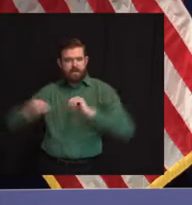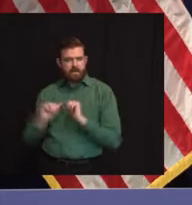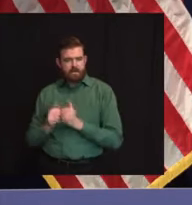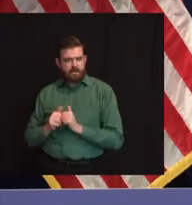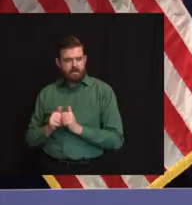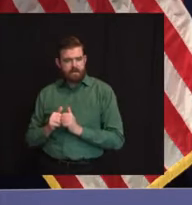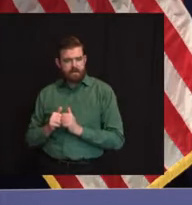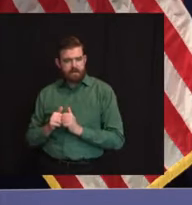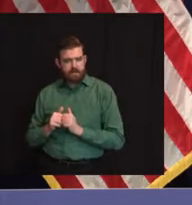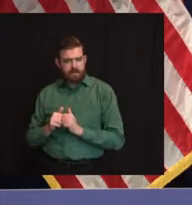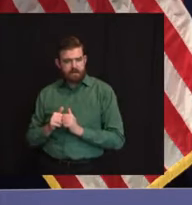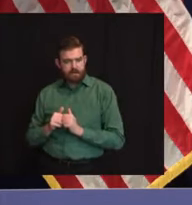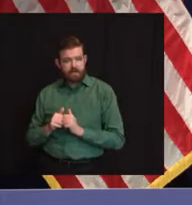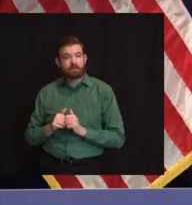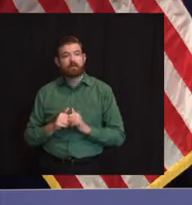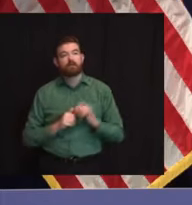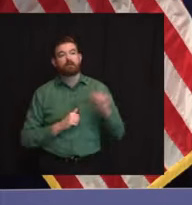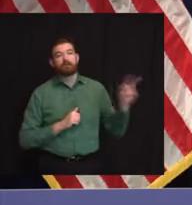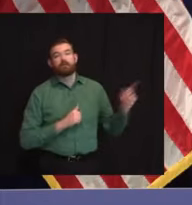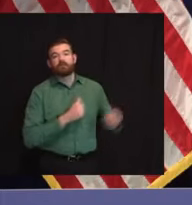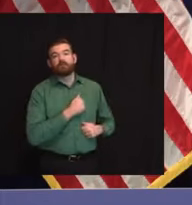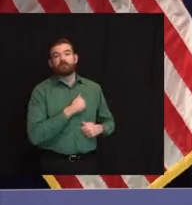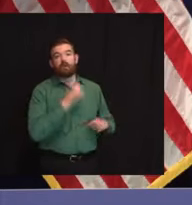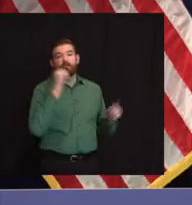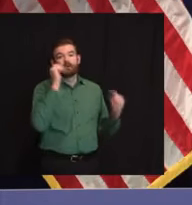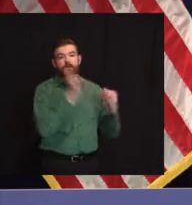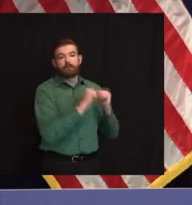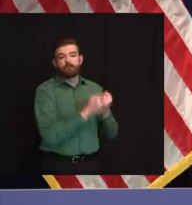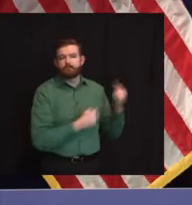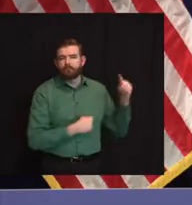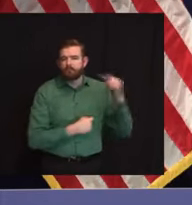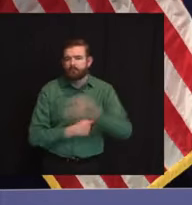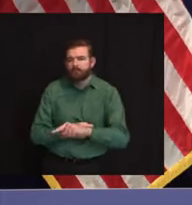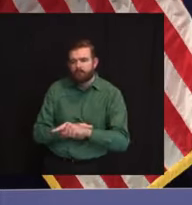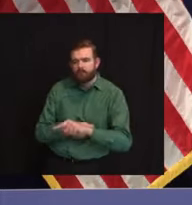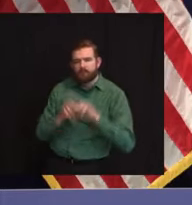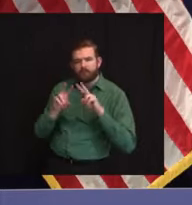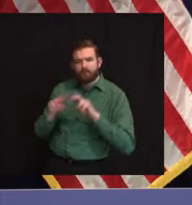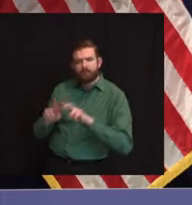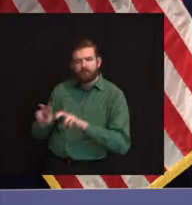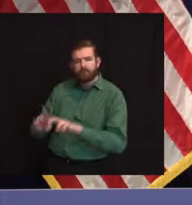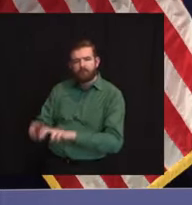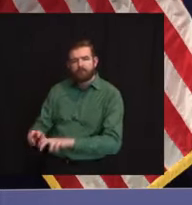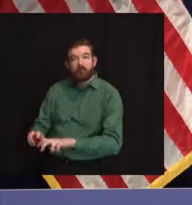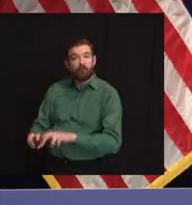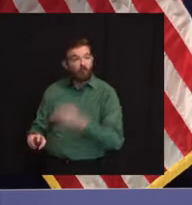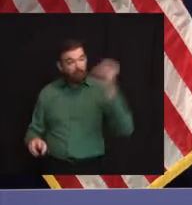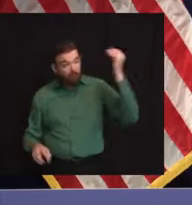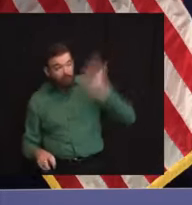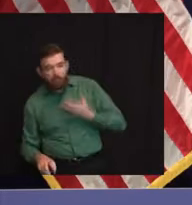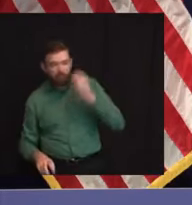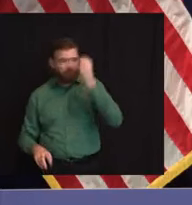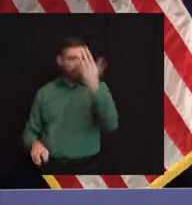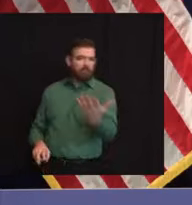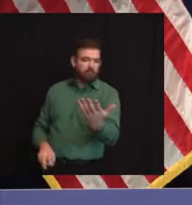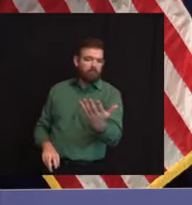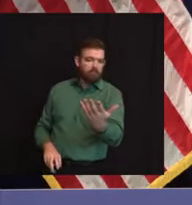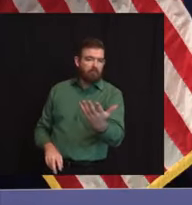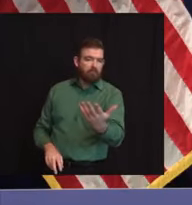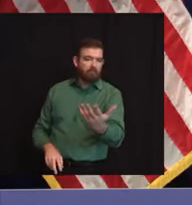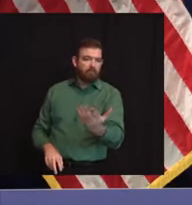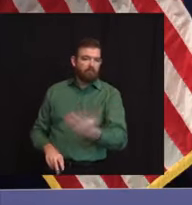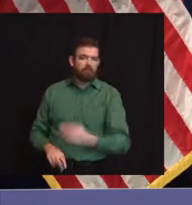is part of the reason they're there. They're there to first and foremost surge our healthcare worker force in those homes in Menlo